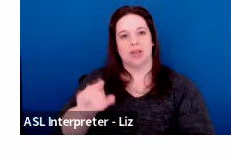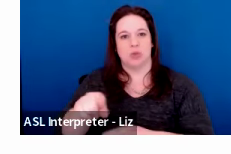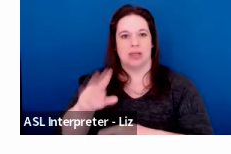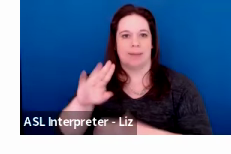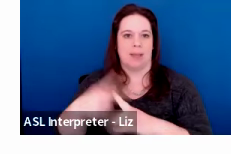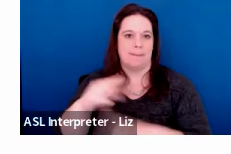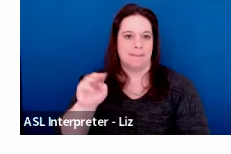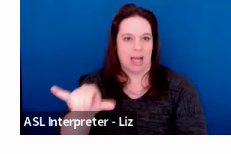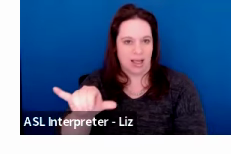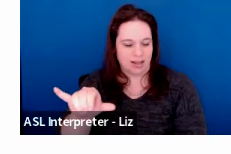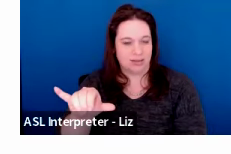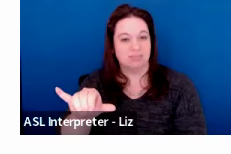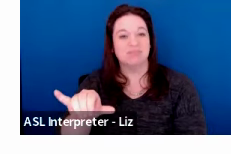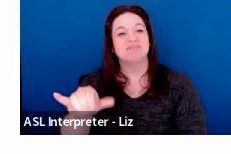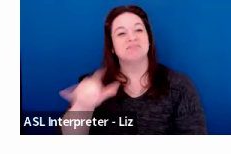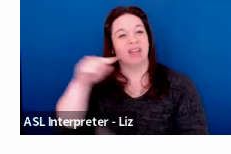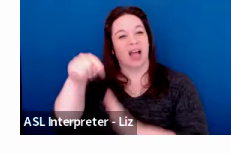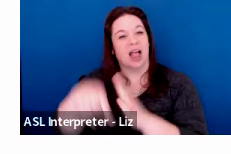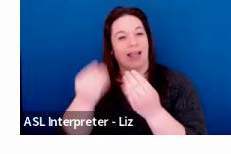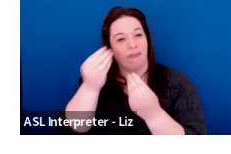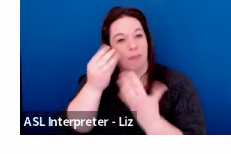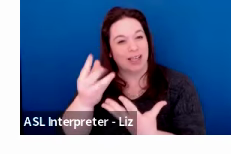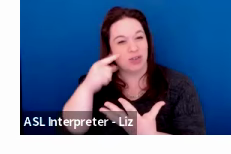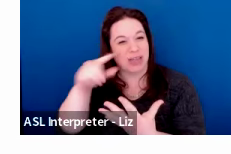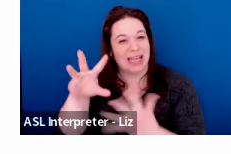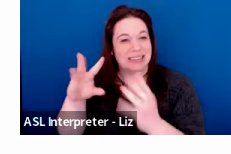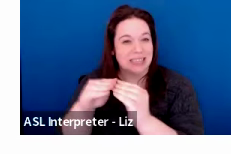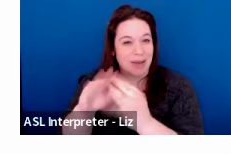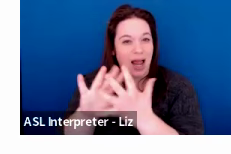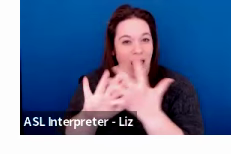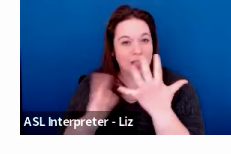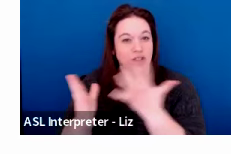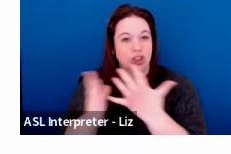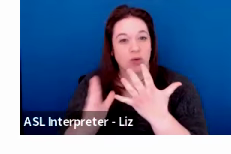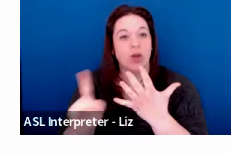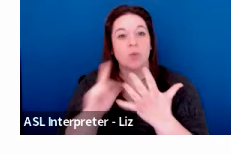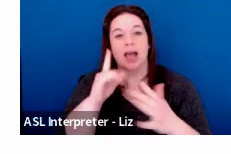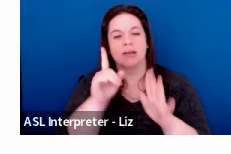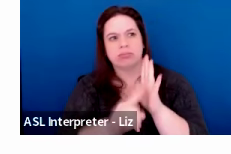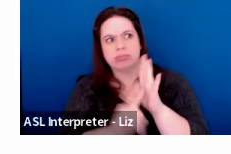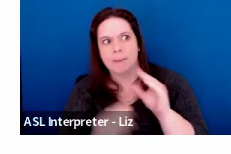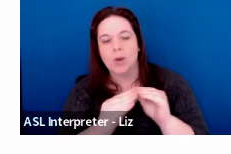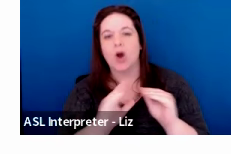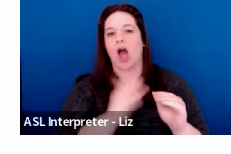please visit our website for information on the summit and all of these services that are mentioned here.